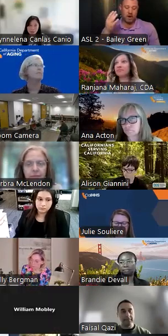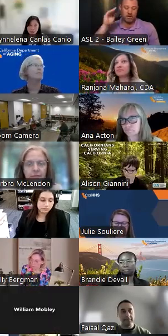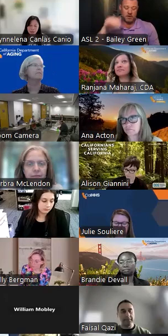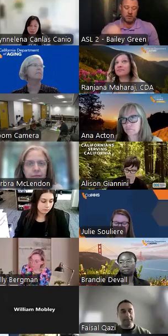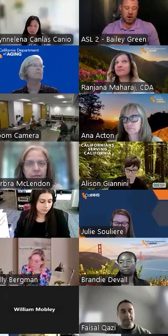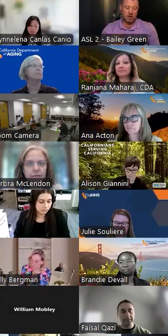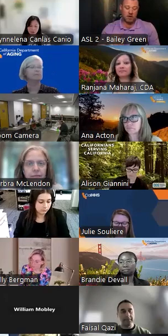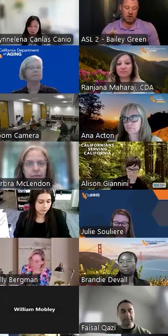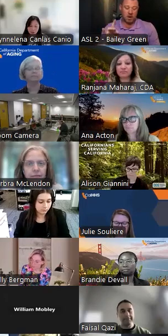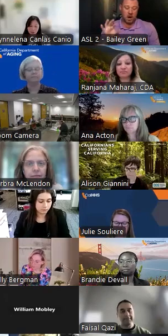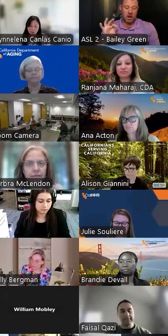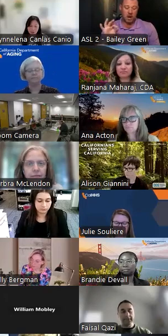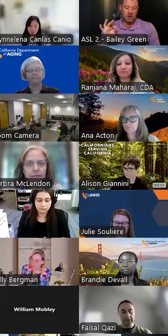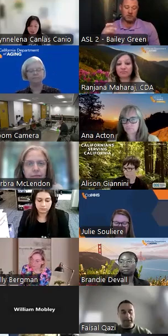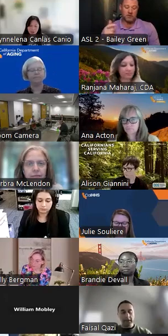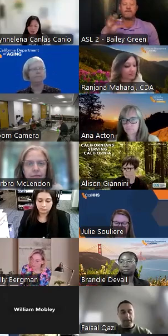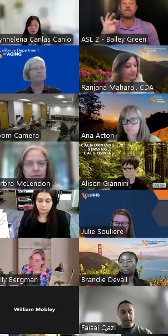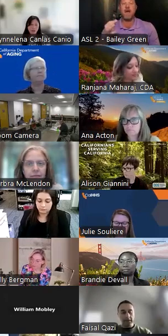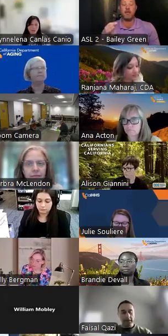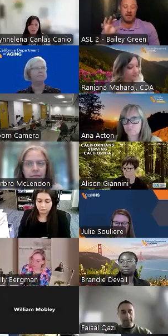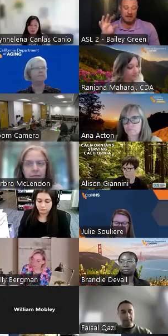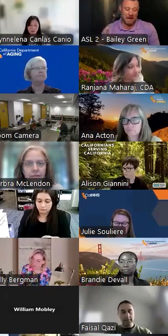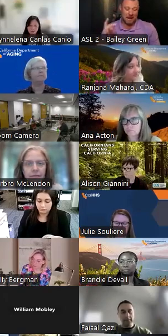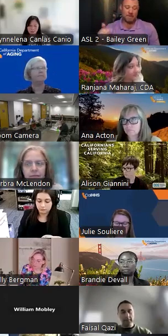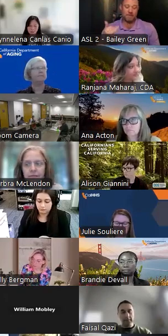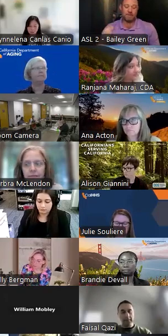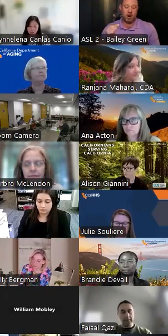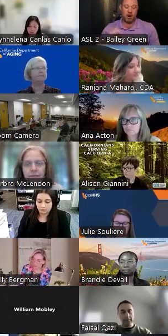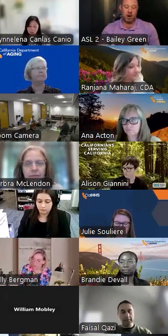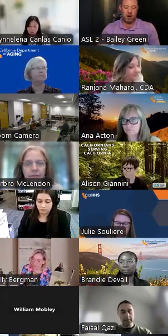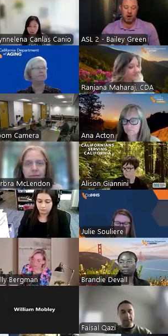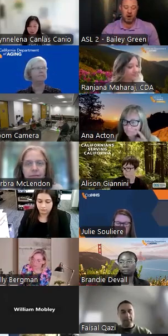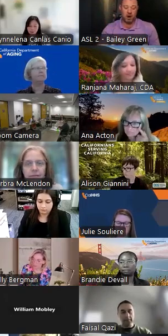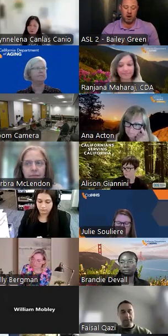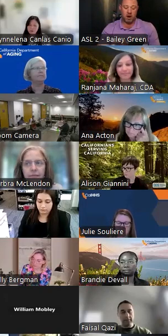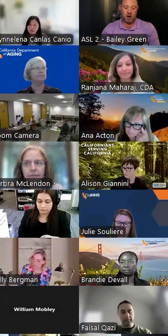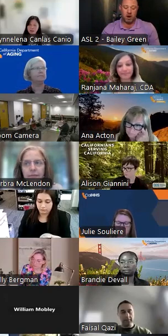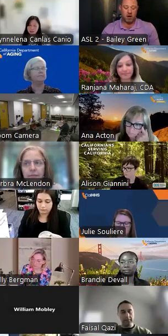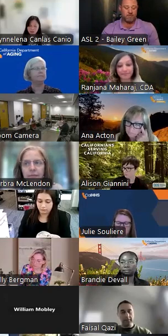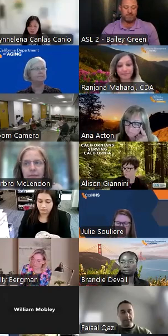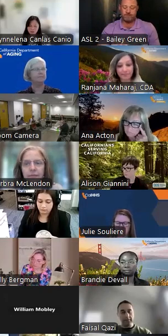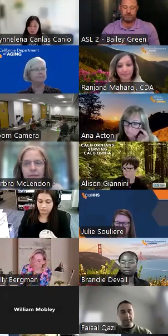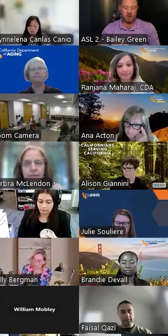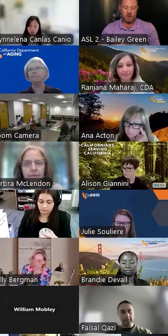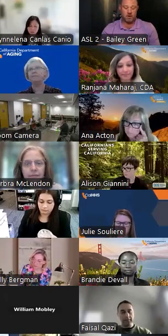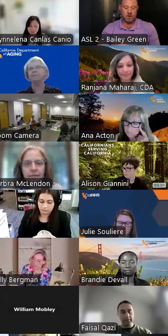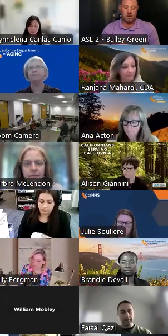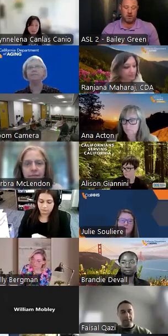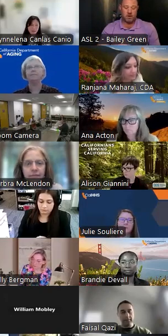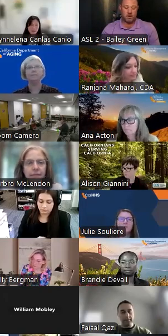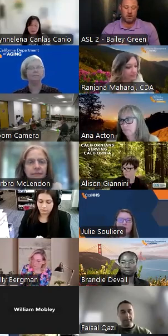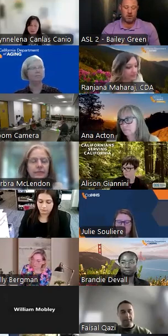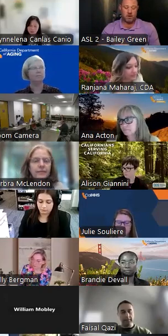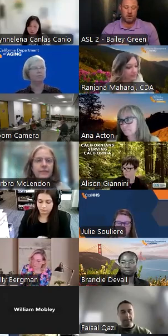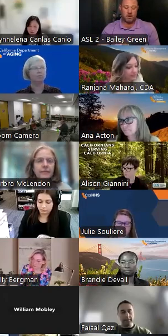decline and assist families manage caregiving responsibilities. Families often describe the